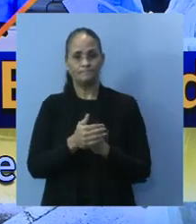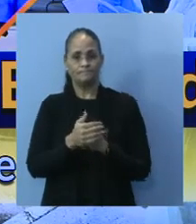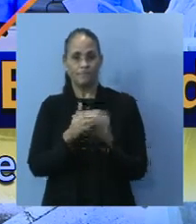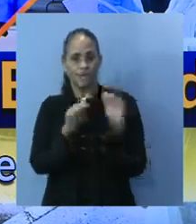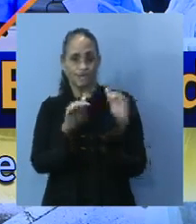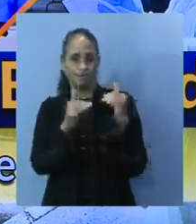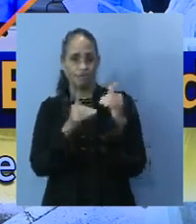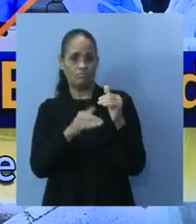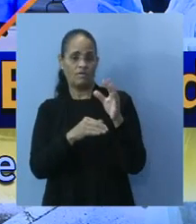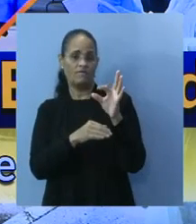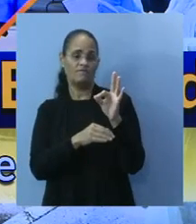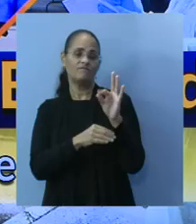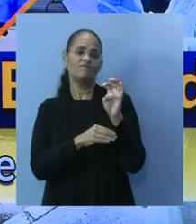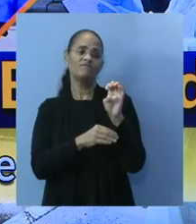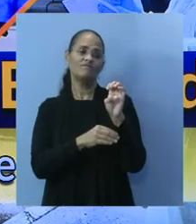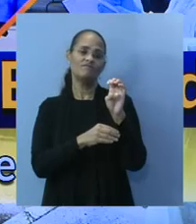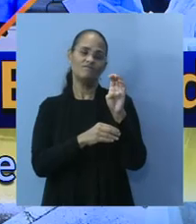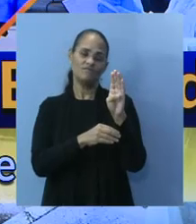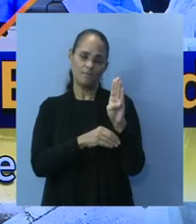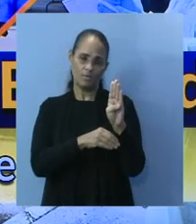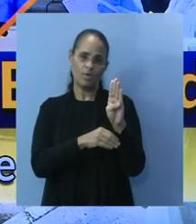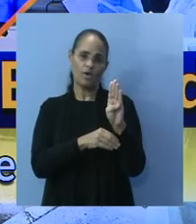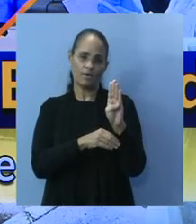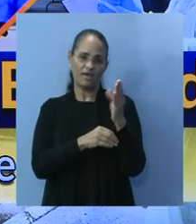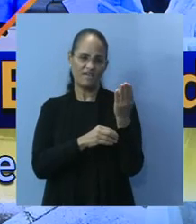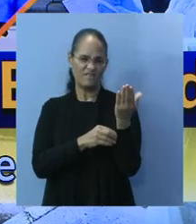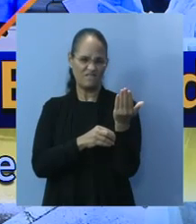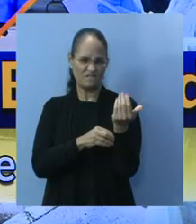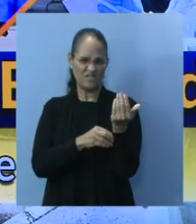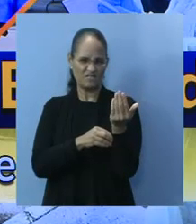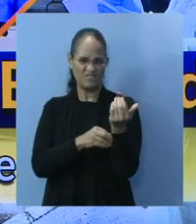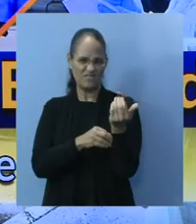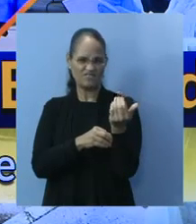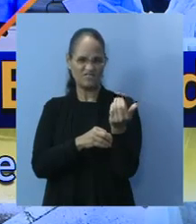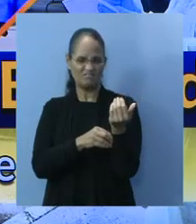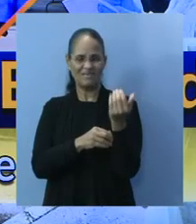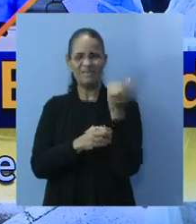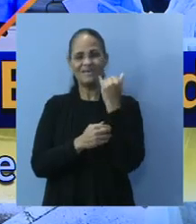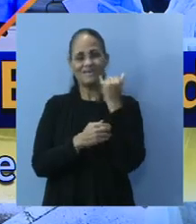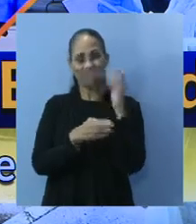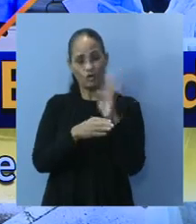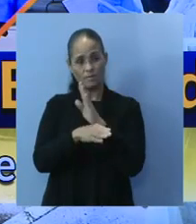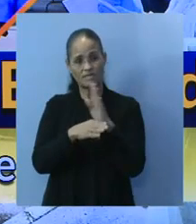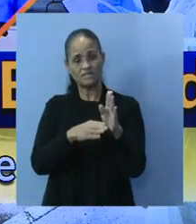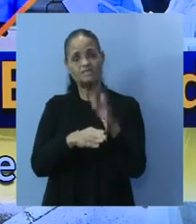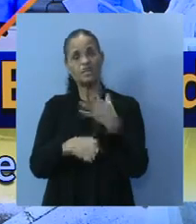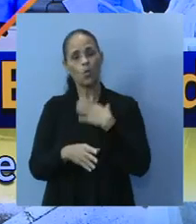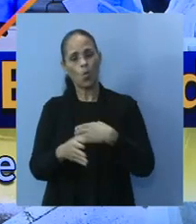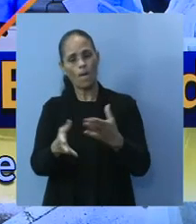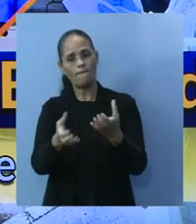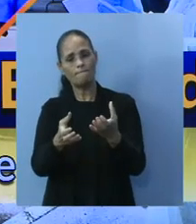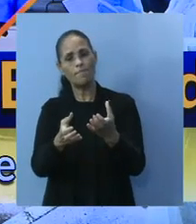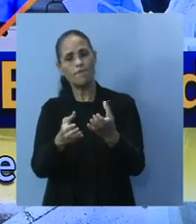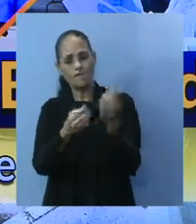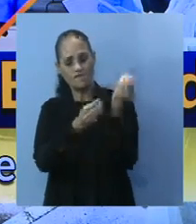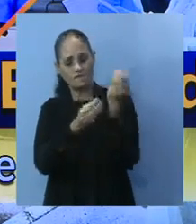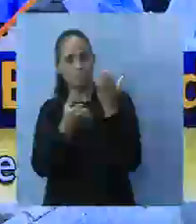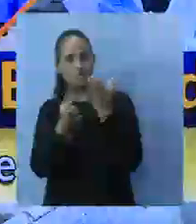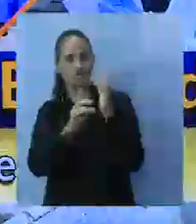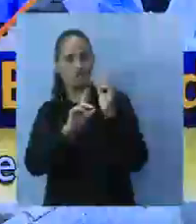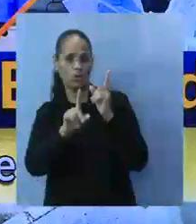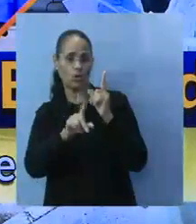is February 15th. And if you are a business that wishes more information, please go